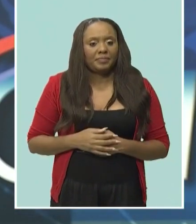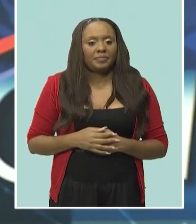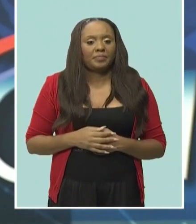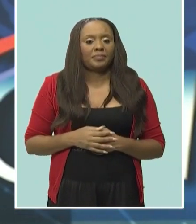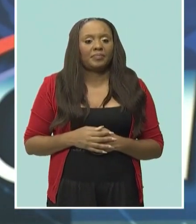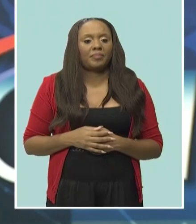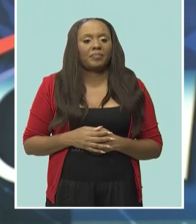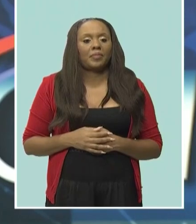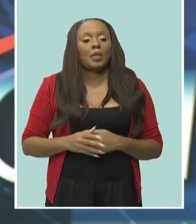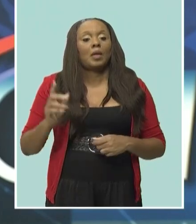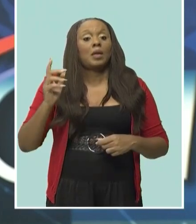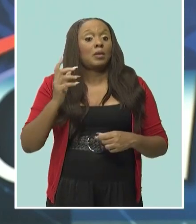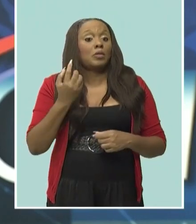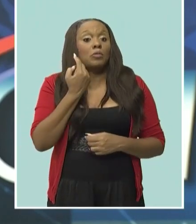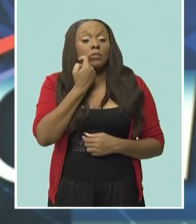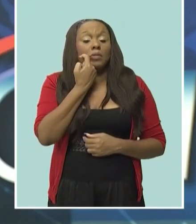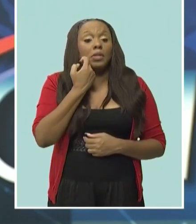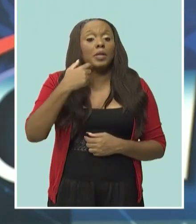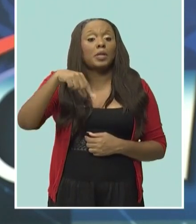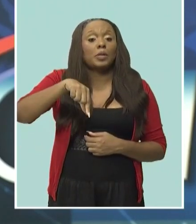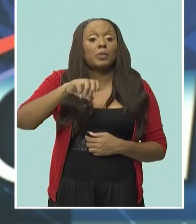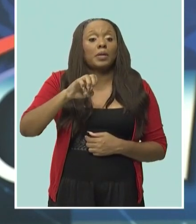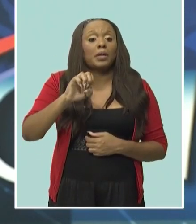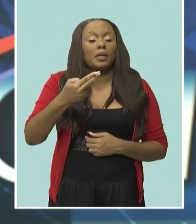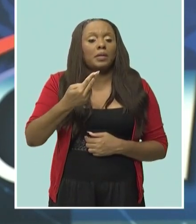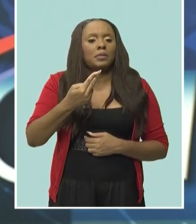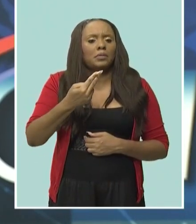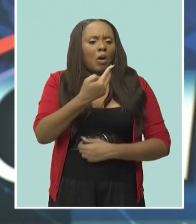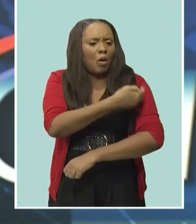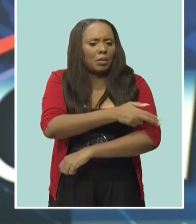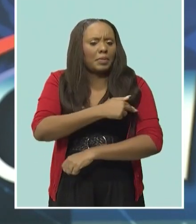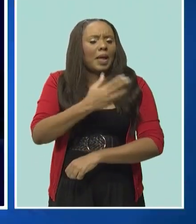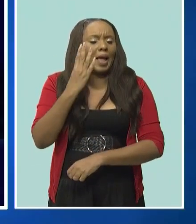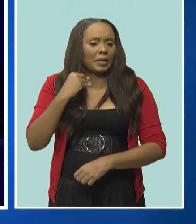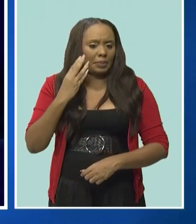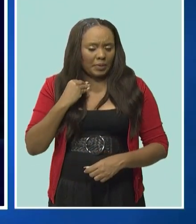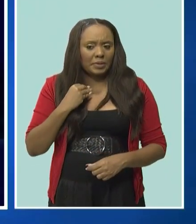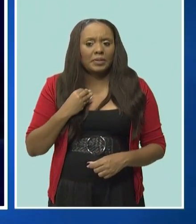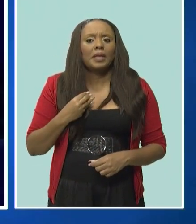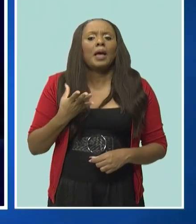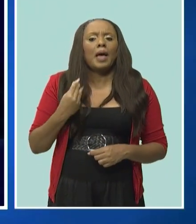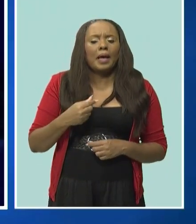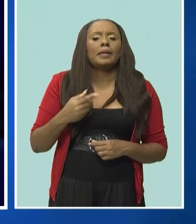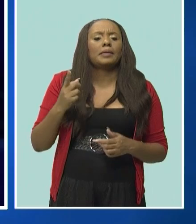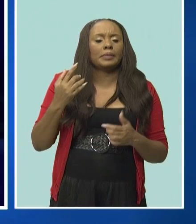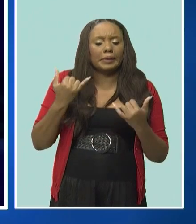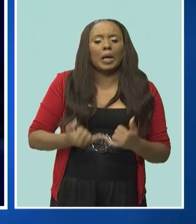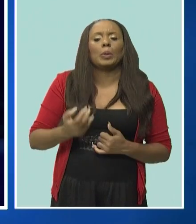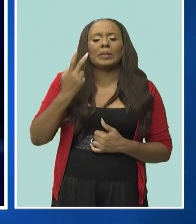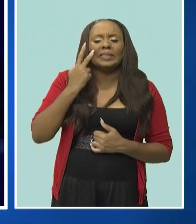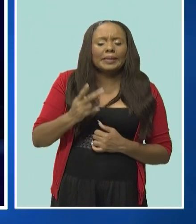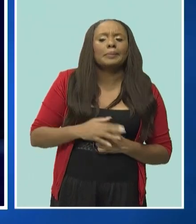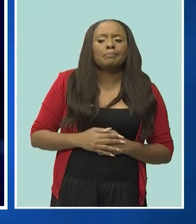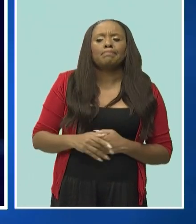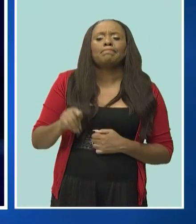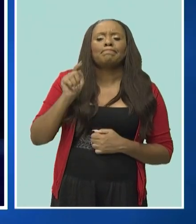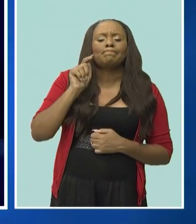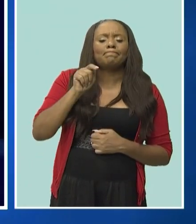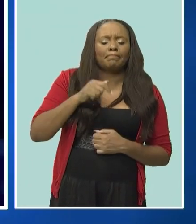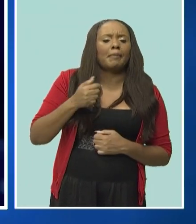out the vulnerabilities in the institution's system. Those vulnerabilities now are being